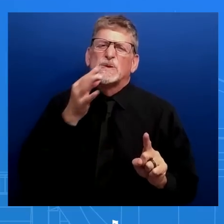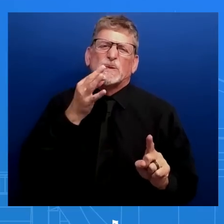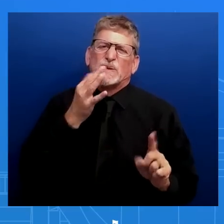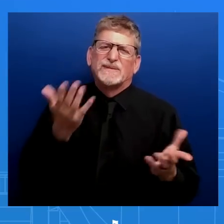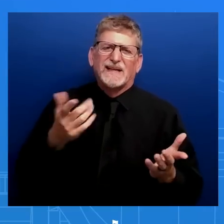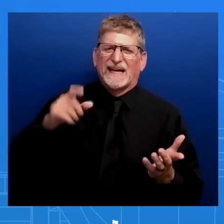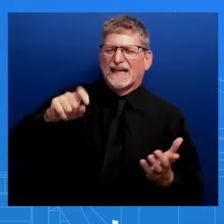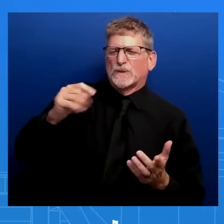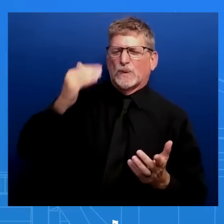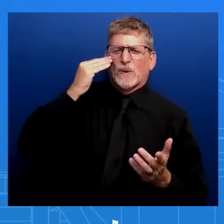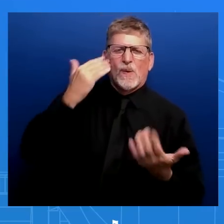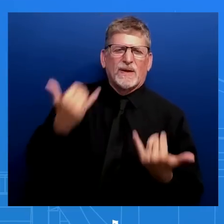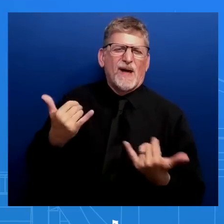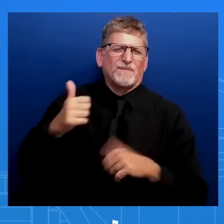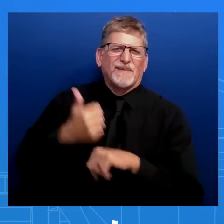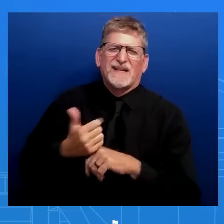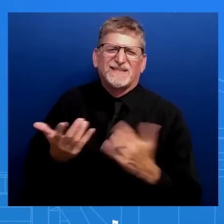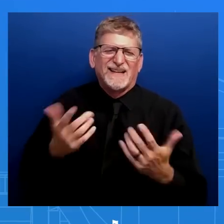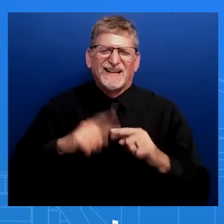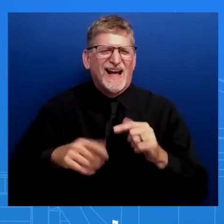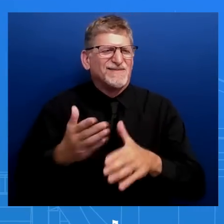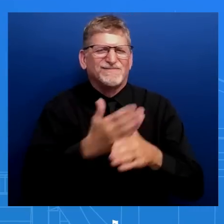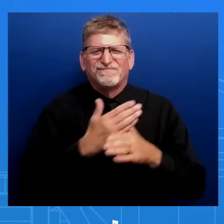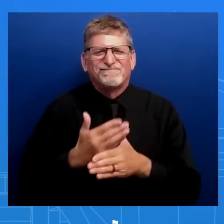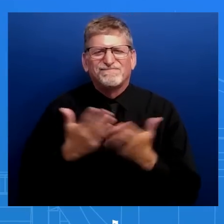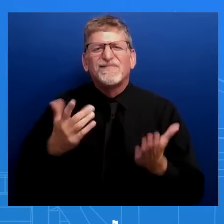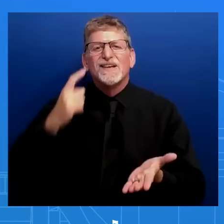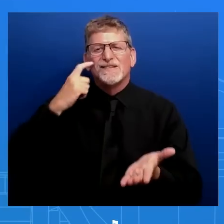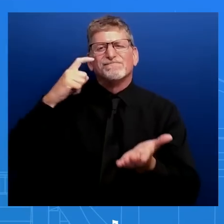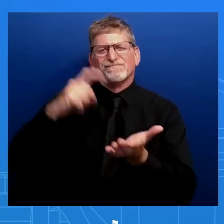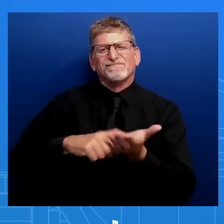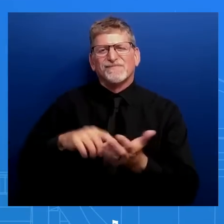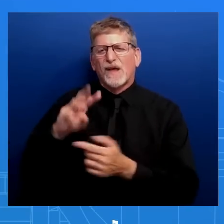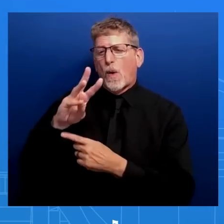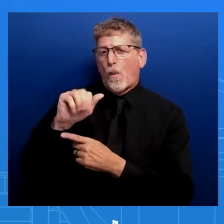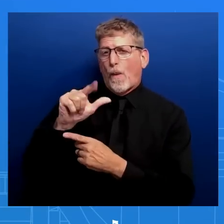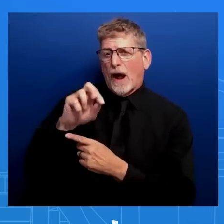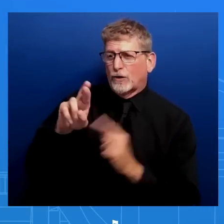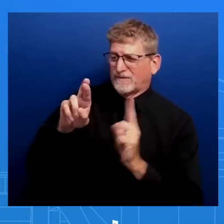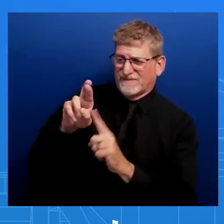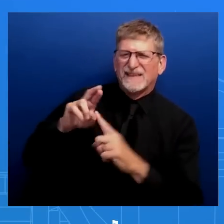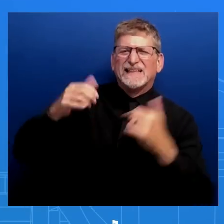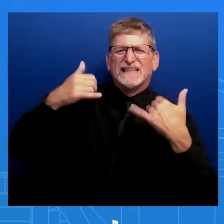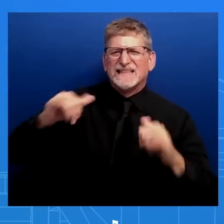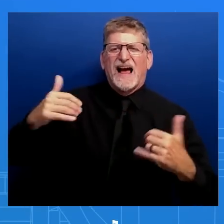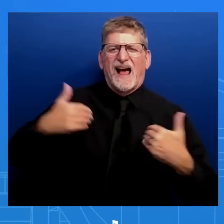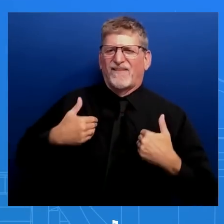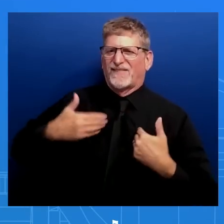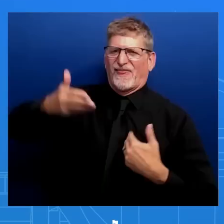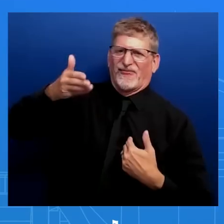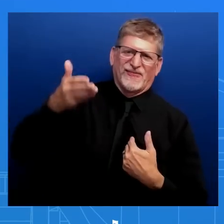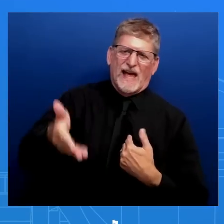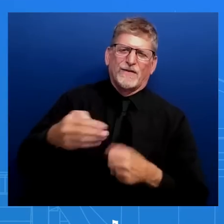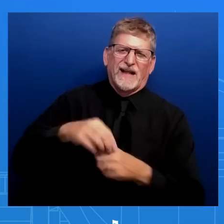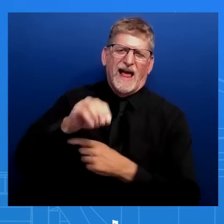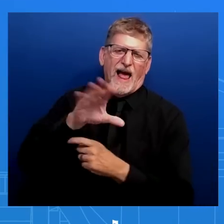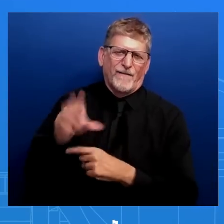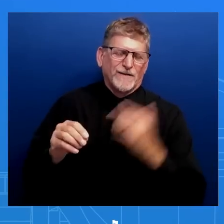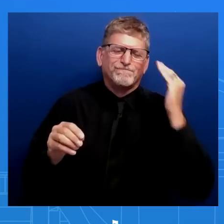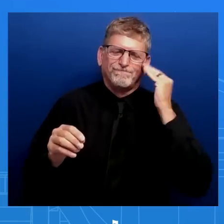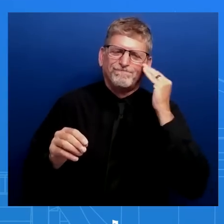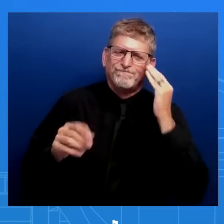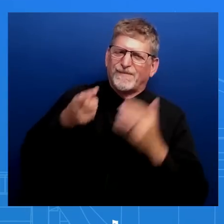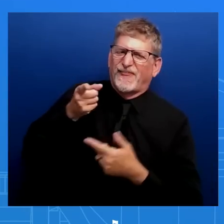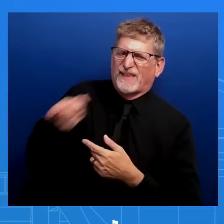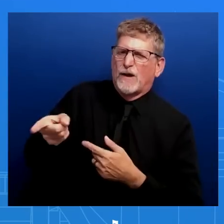We recognize that Wagner still has a presence in Africa. I think you know we have worked to hold Wagner accountable. They